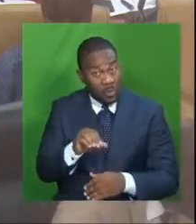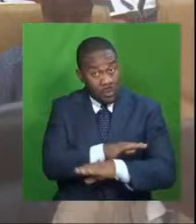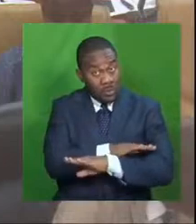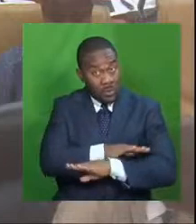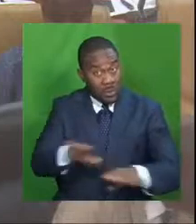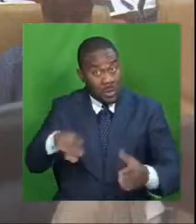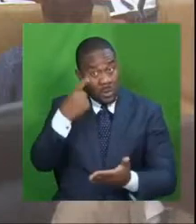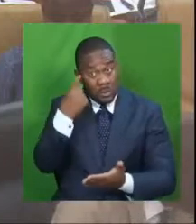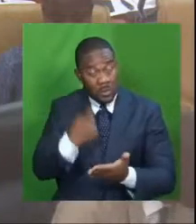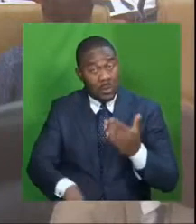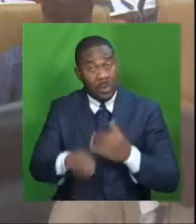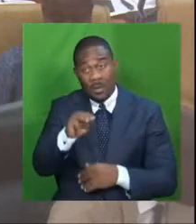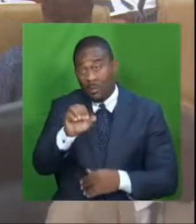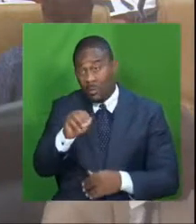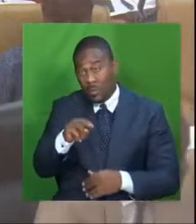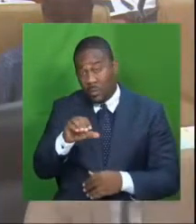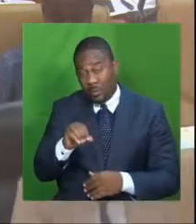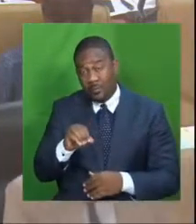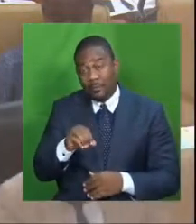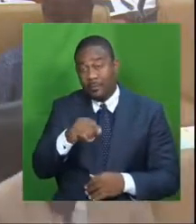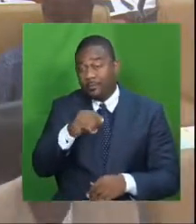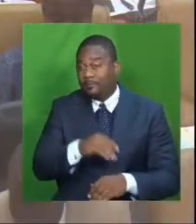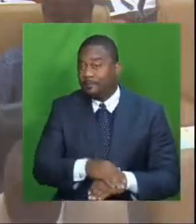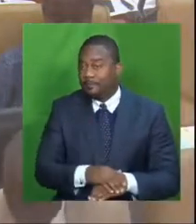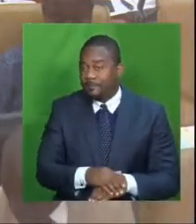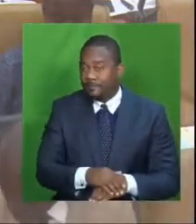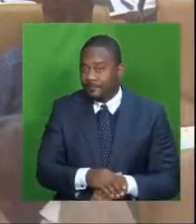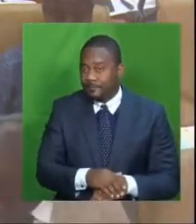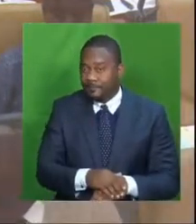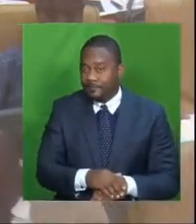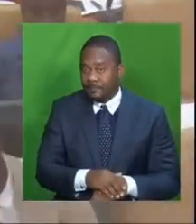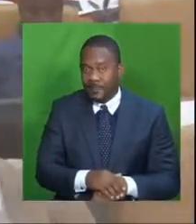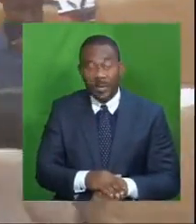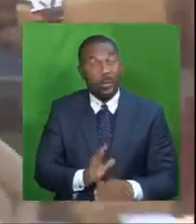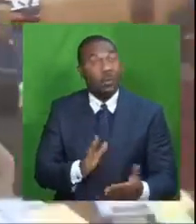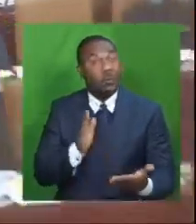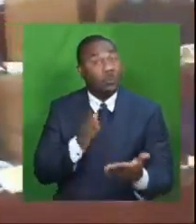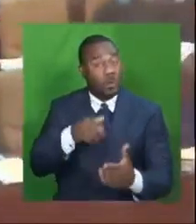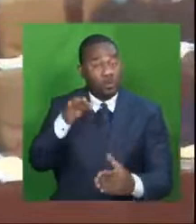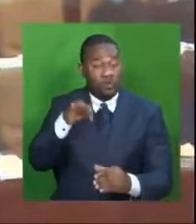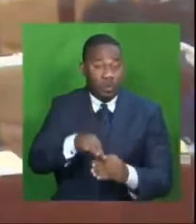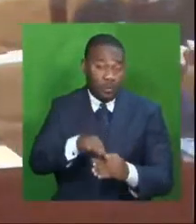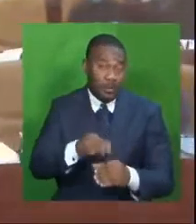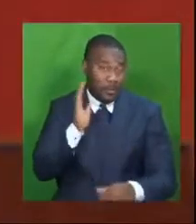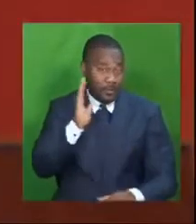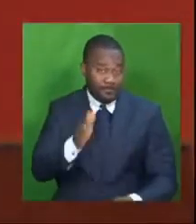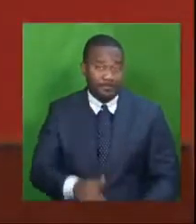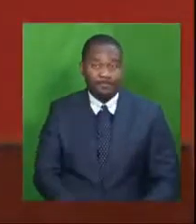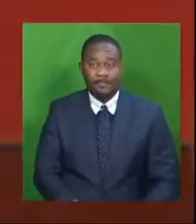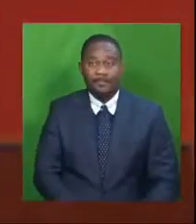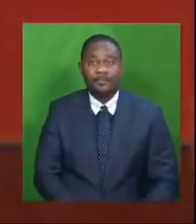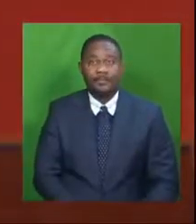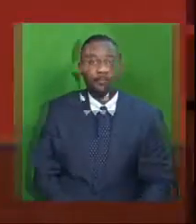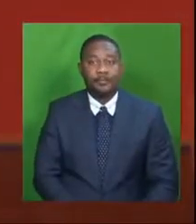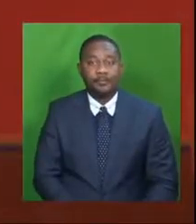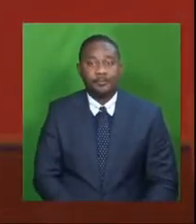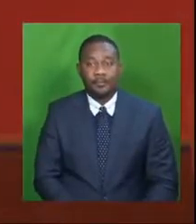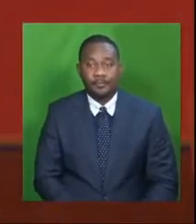Momo. Don't tax Momo. And we are going to vote against it. Thank you very much, Mr. Speaker.